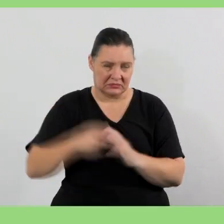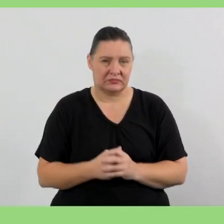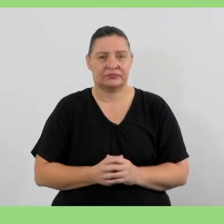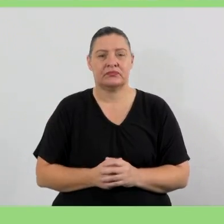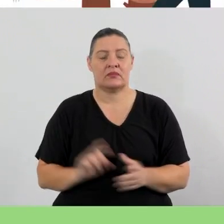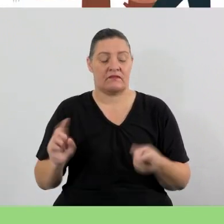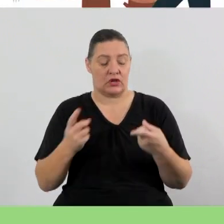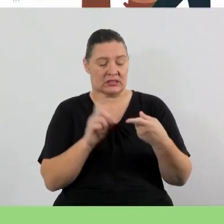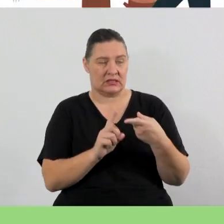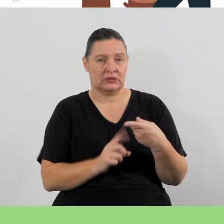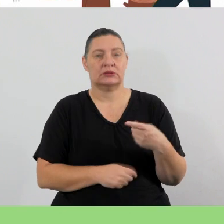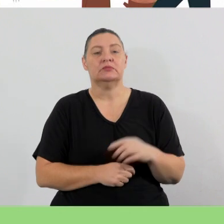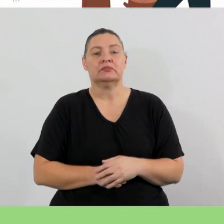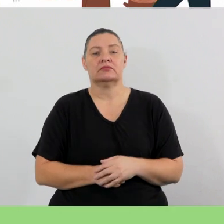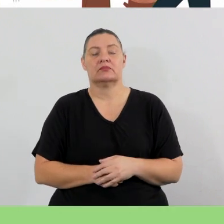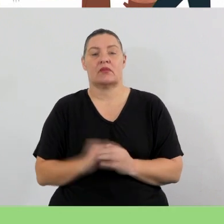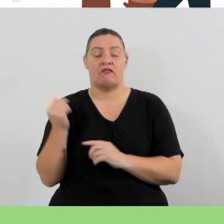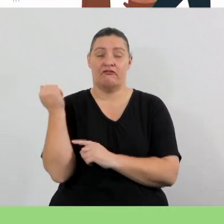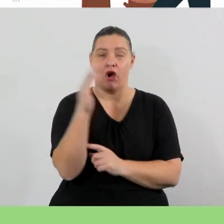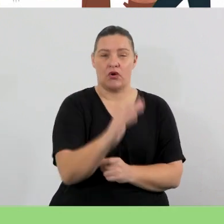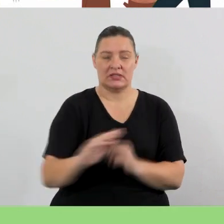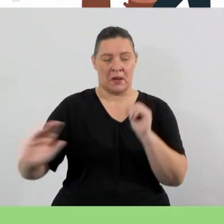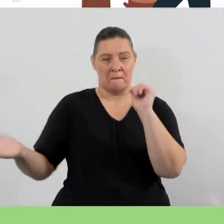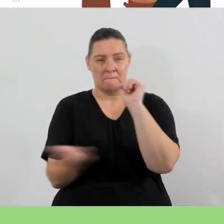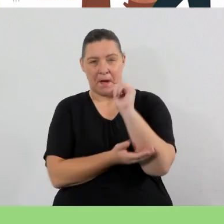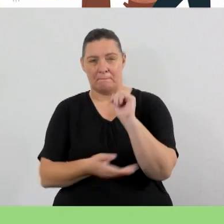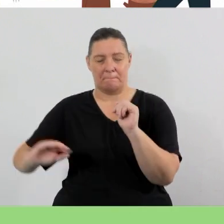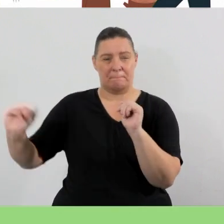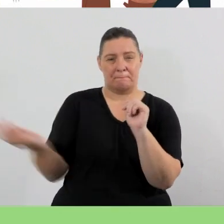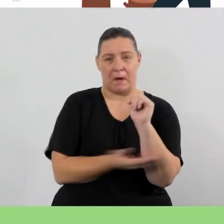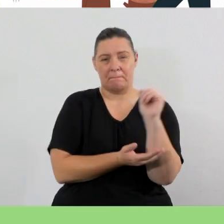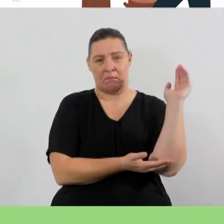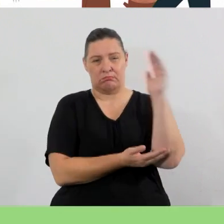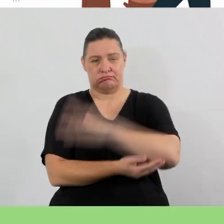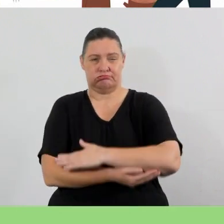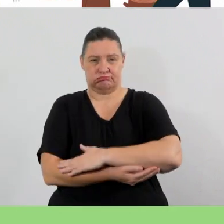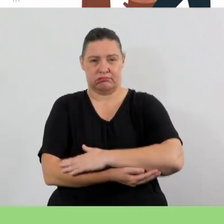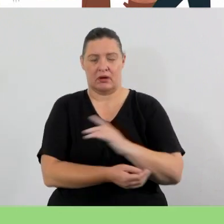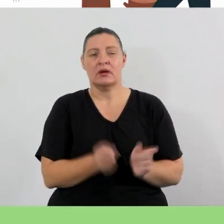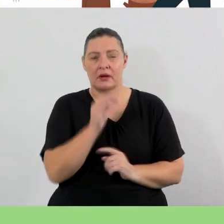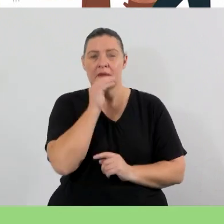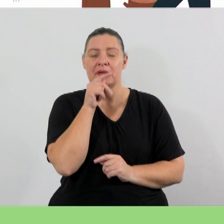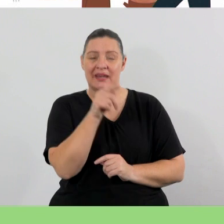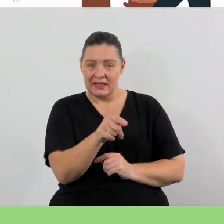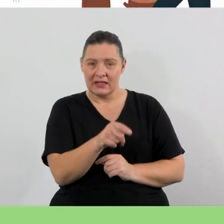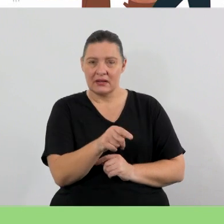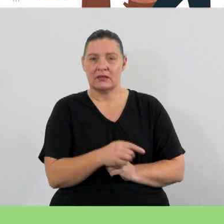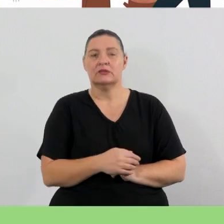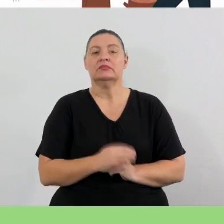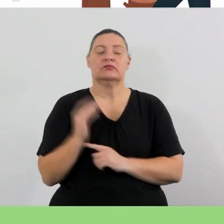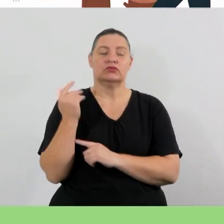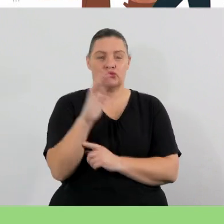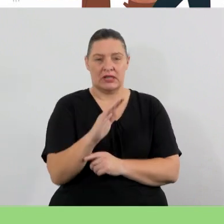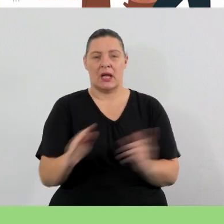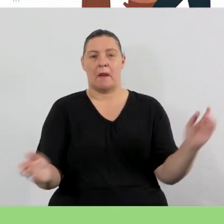to the first one, which is deforestation, as you can see in this picture. Deforestation refers to the cutting